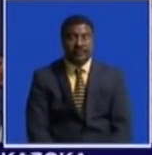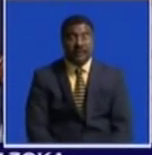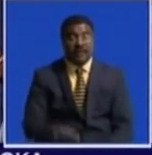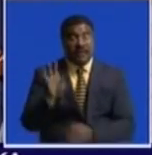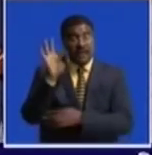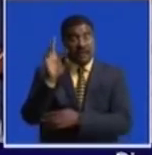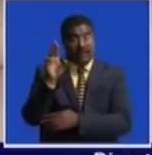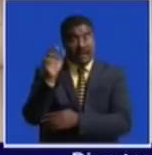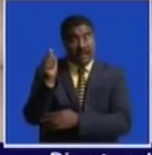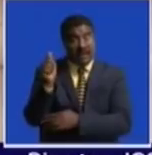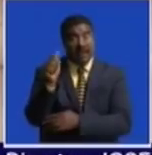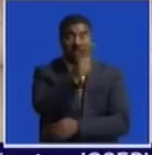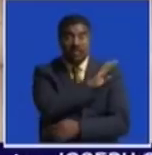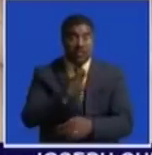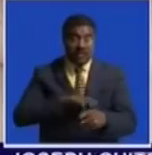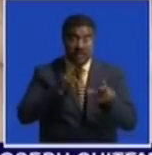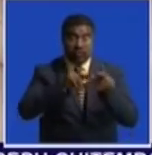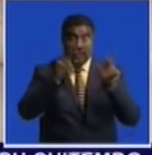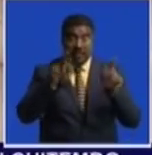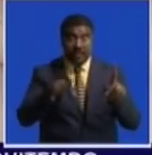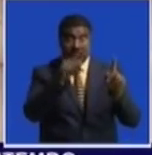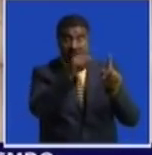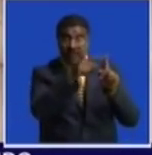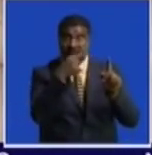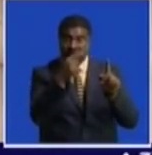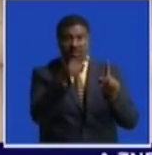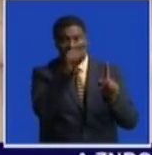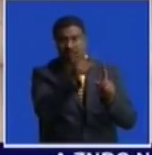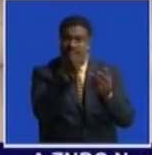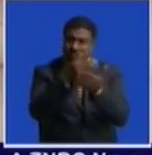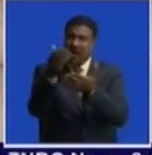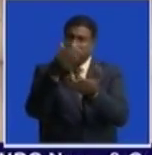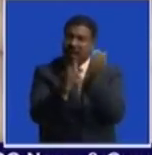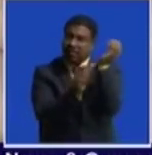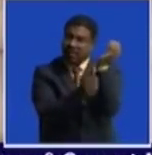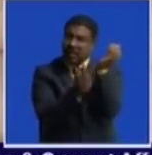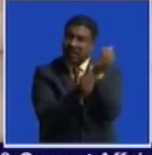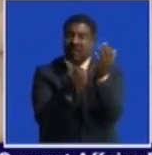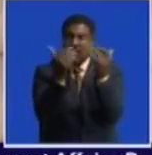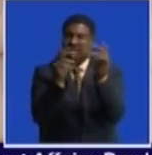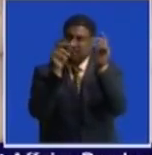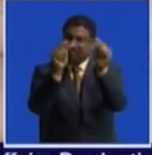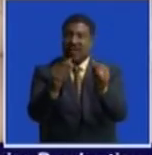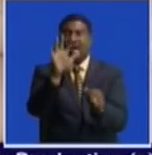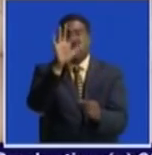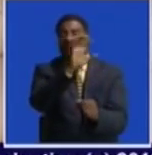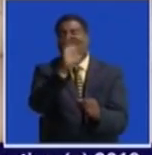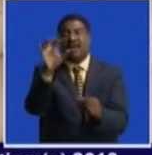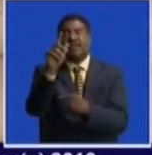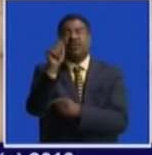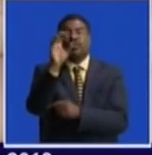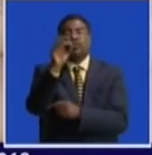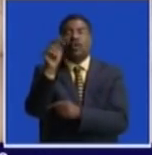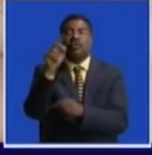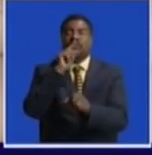Food Reserve Agency Board Chairperson Jose Machala says the agency has continued to buy maize as it seeks to meet the 500,000 metric